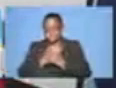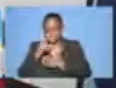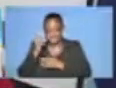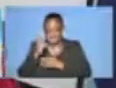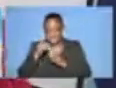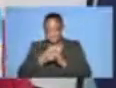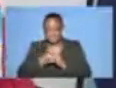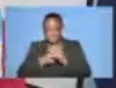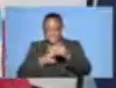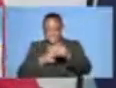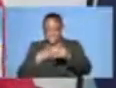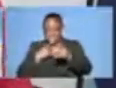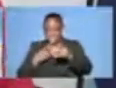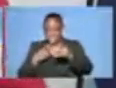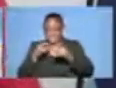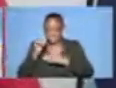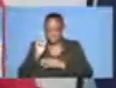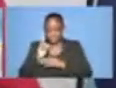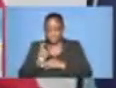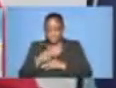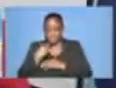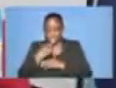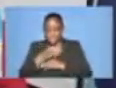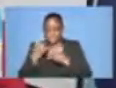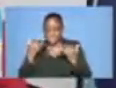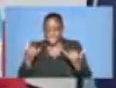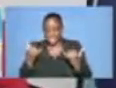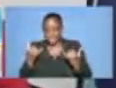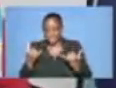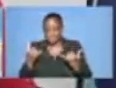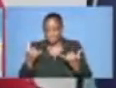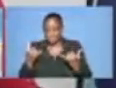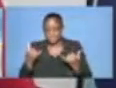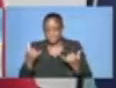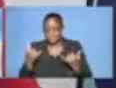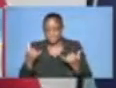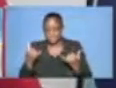were to where we are now is